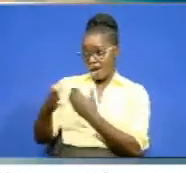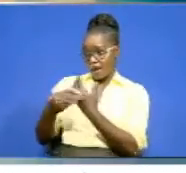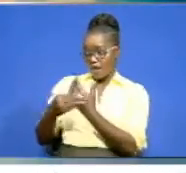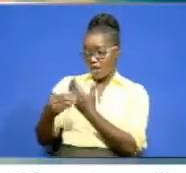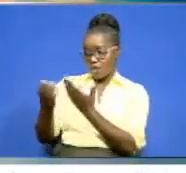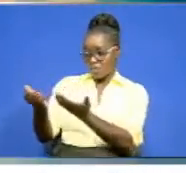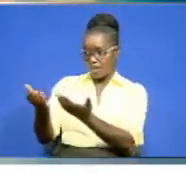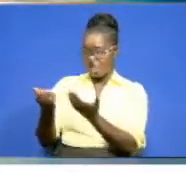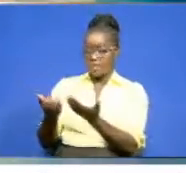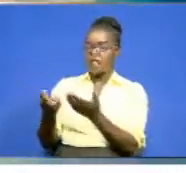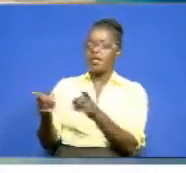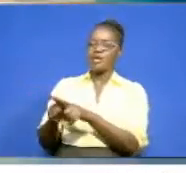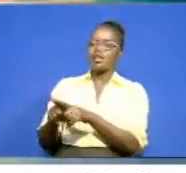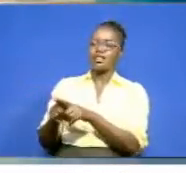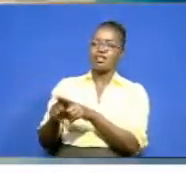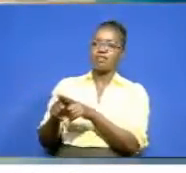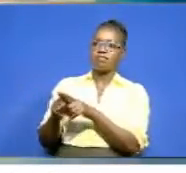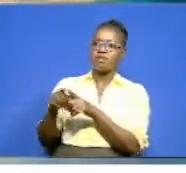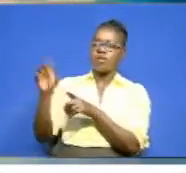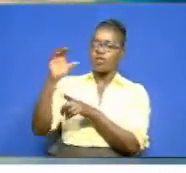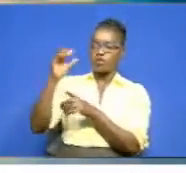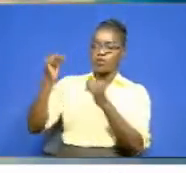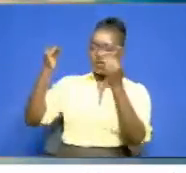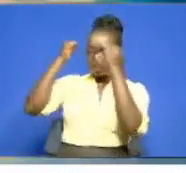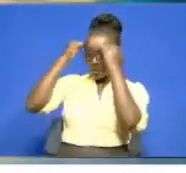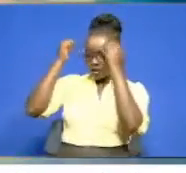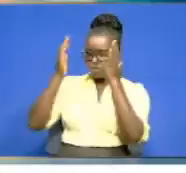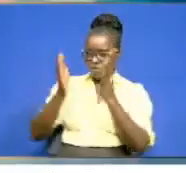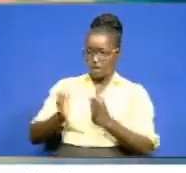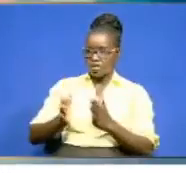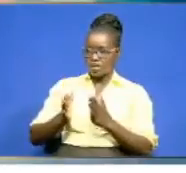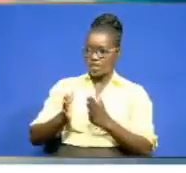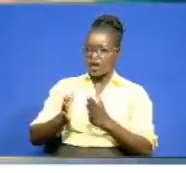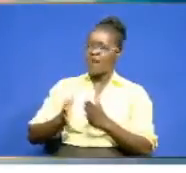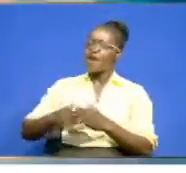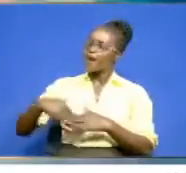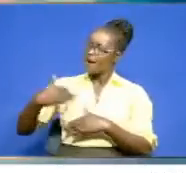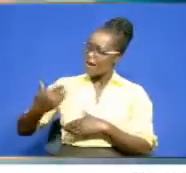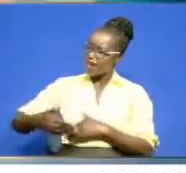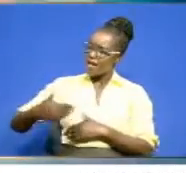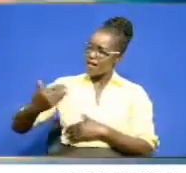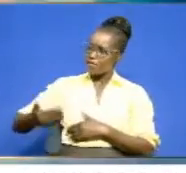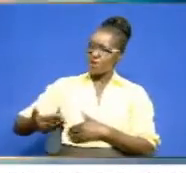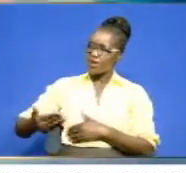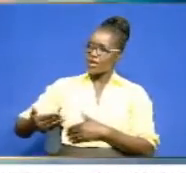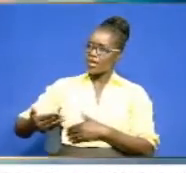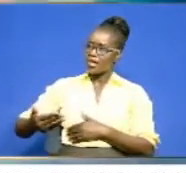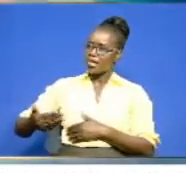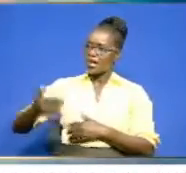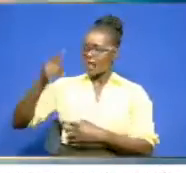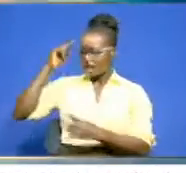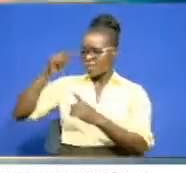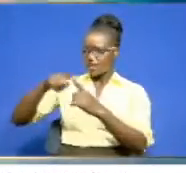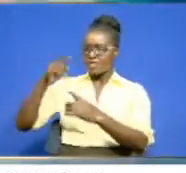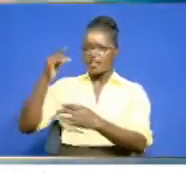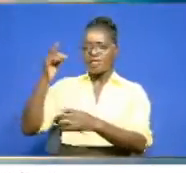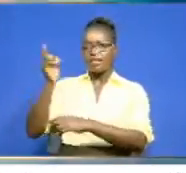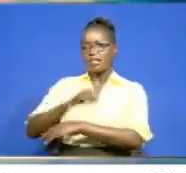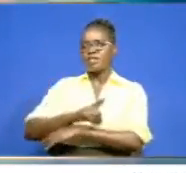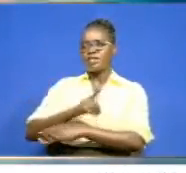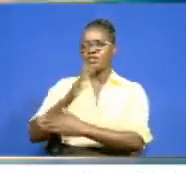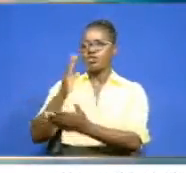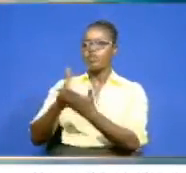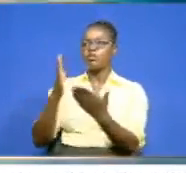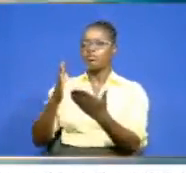As a coach, you are a student mm-hmm. throughout. Until the day you'll stop coaching, you stop becoming a student.